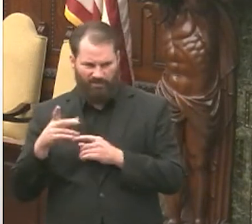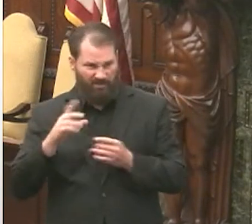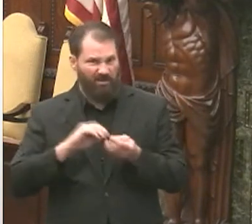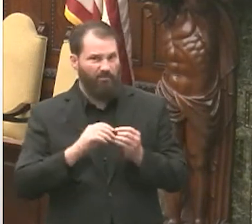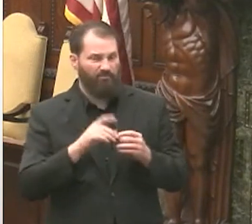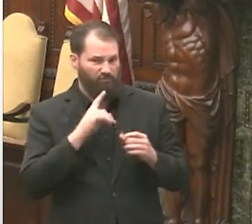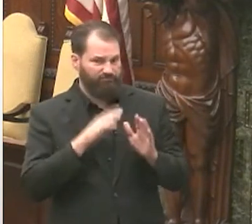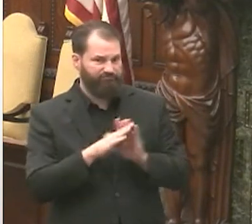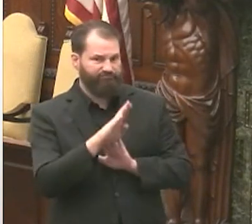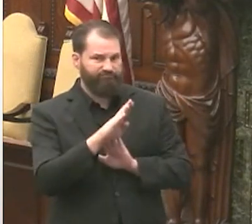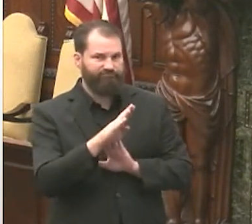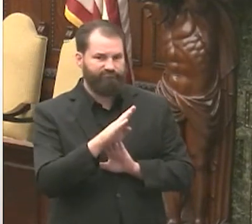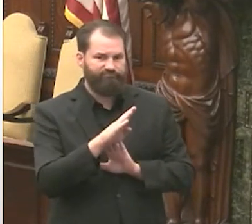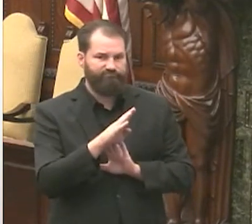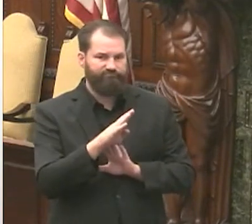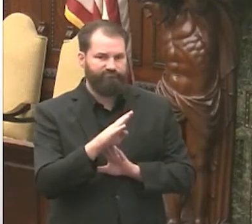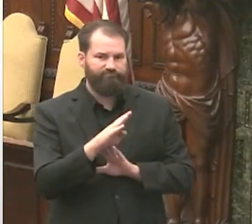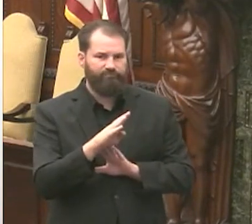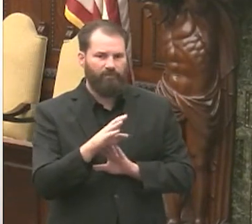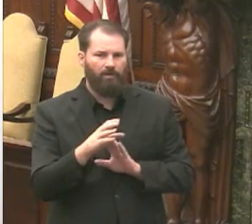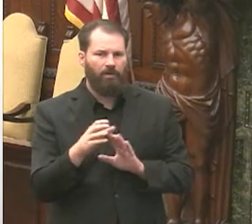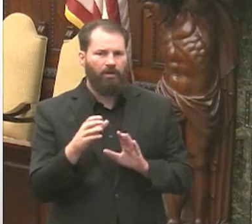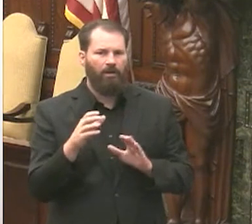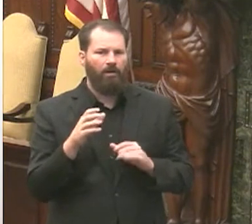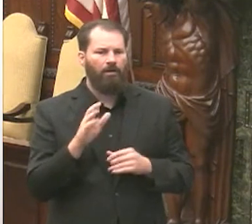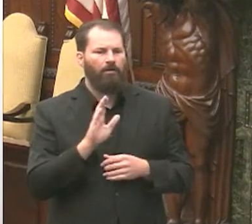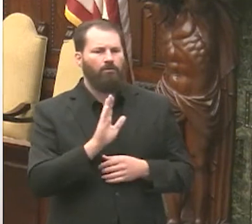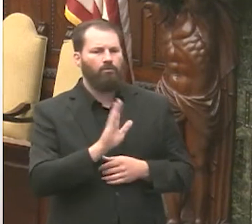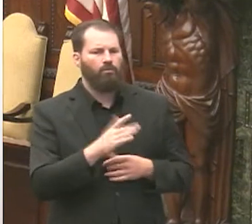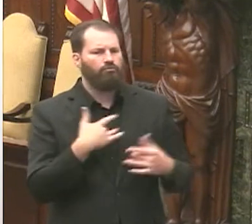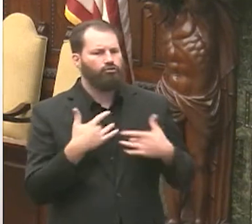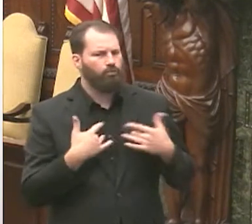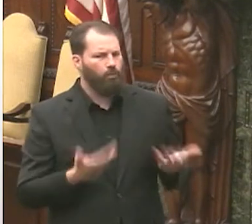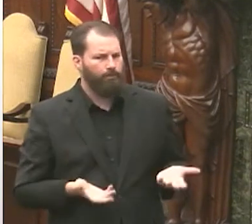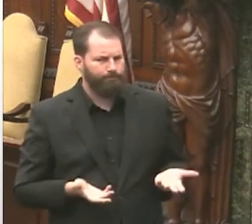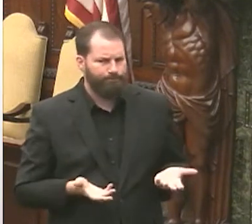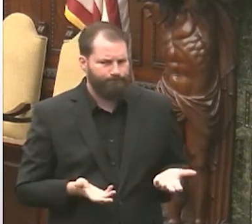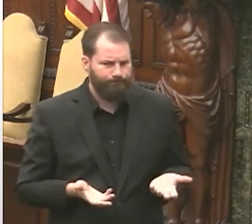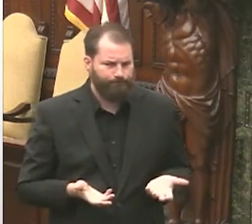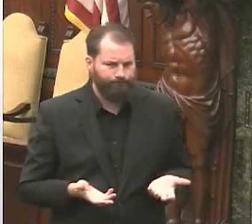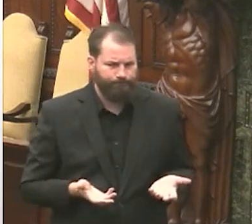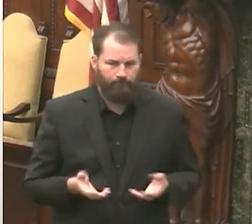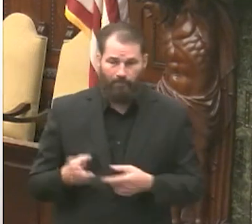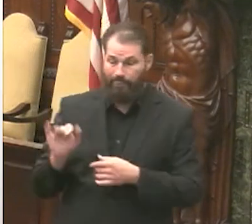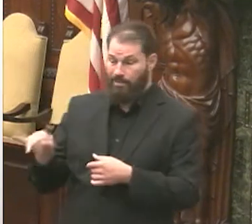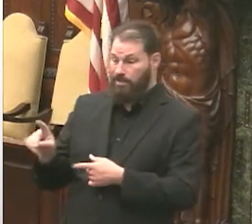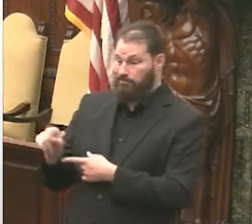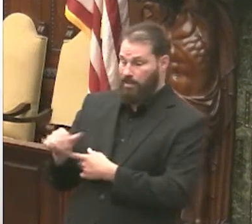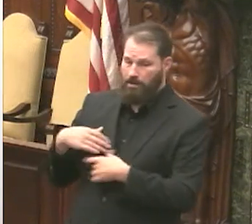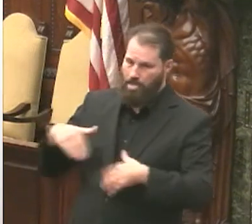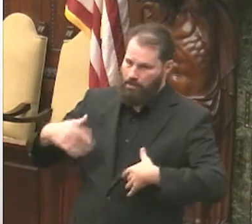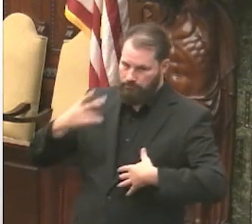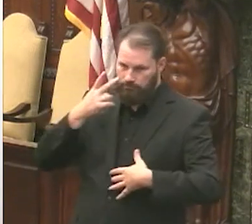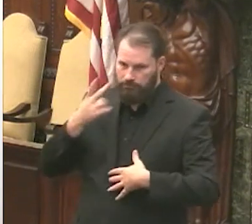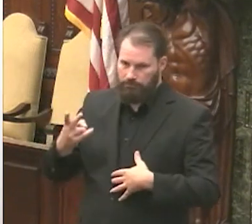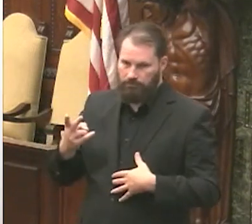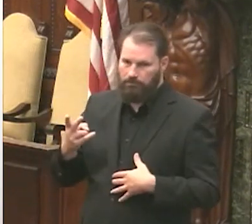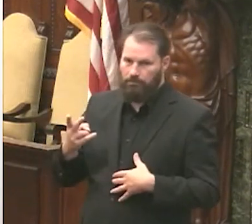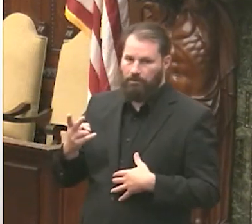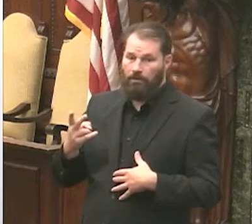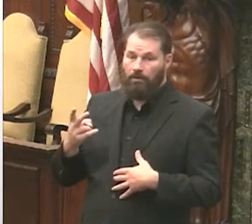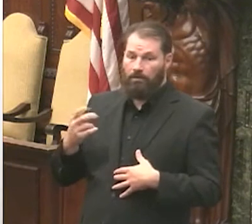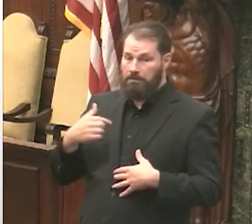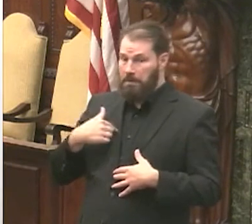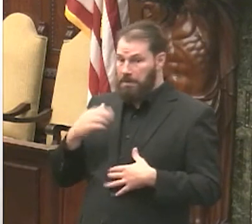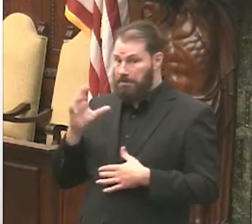new trend? I hadn't seen that data. I can only speculate that during that time period is when we had